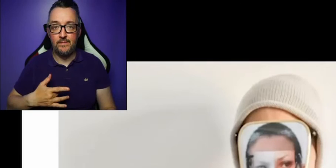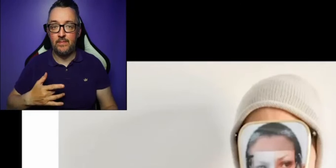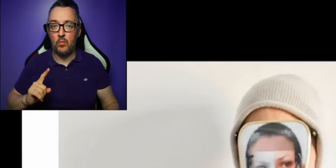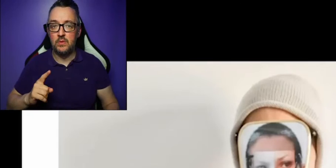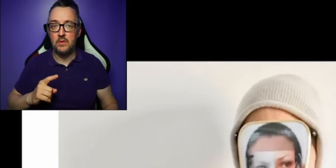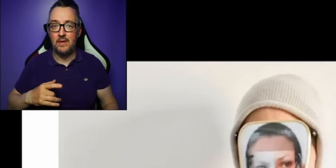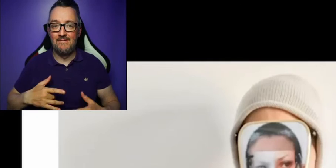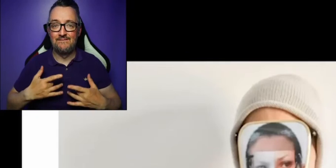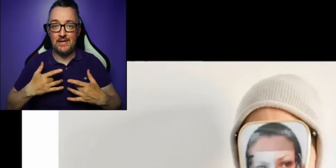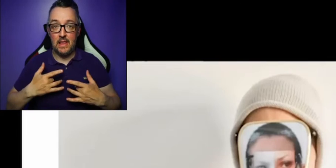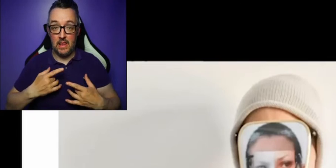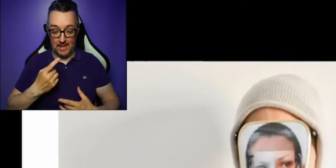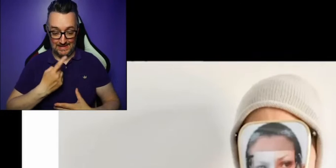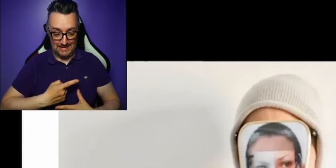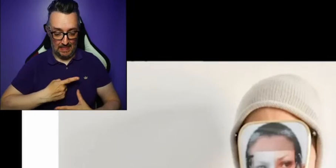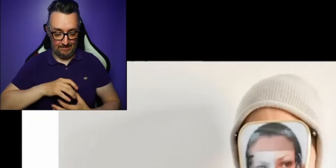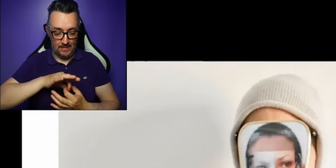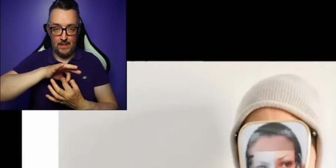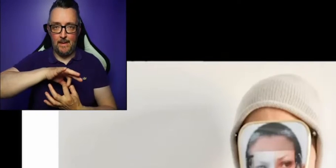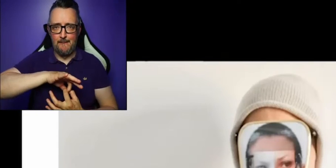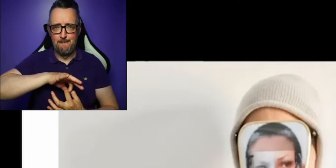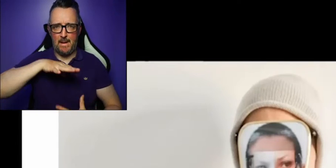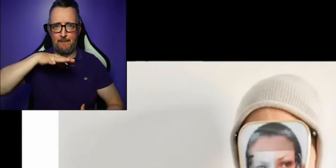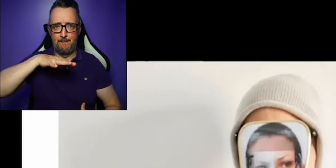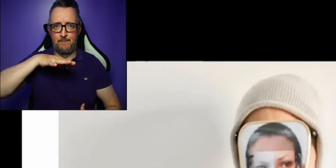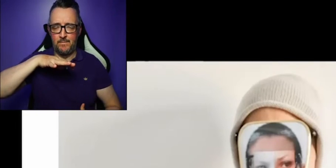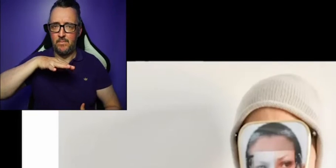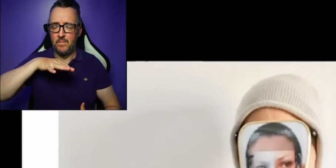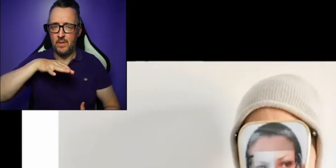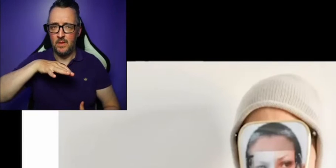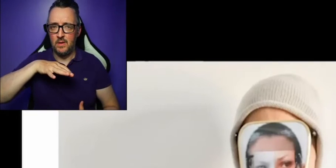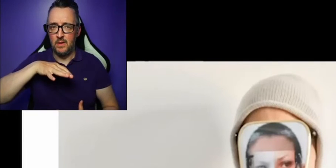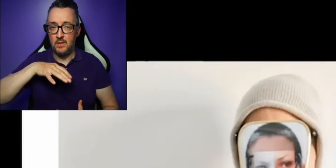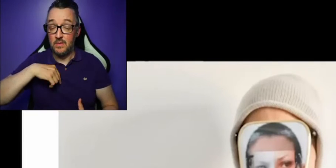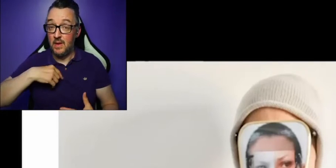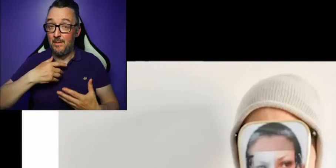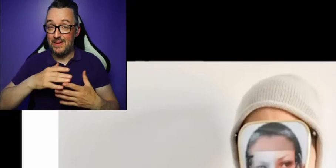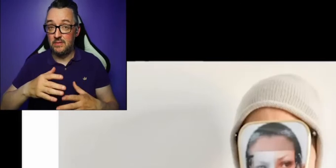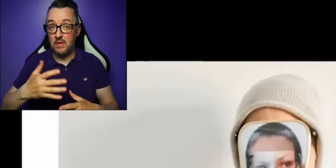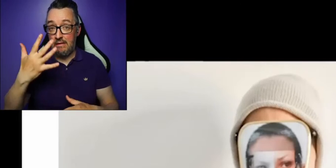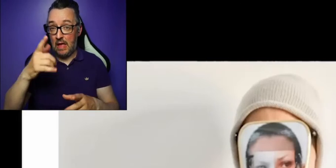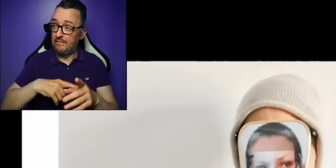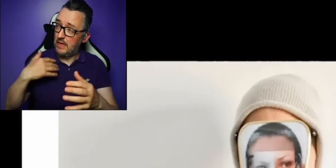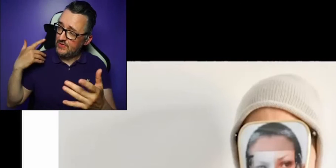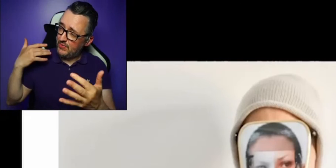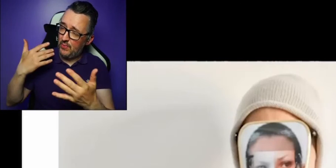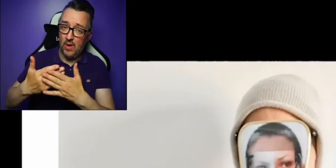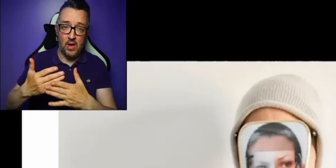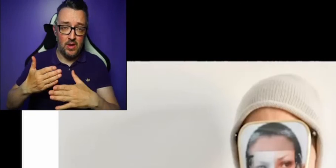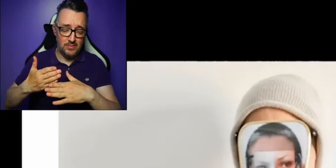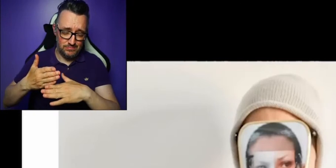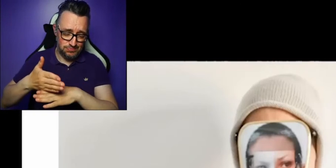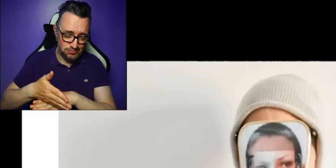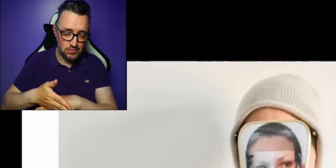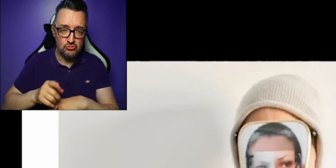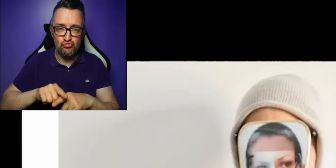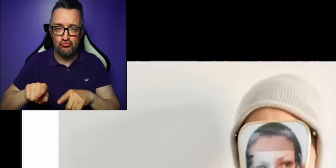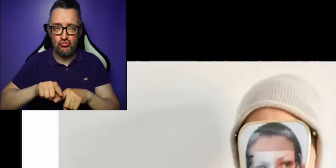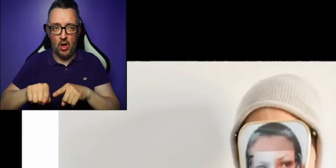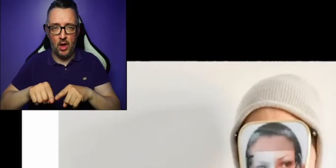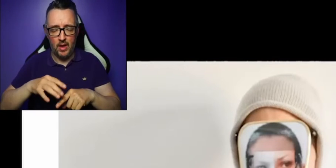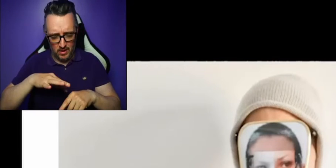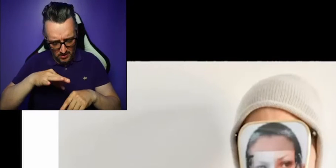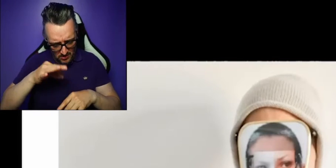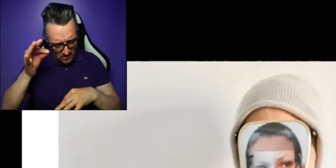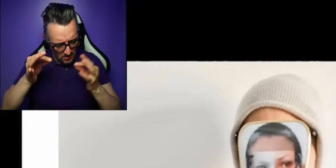disconnected from myself. And although I've done a huge amount of work in the last 5 years in unpicking